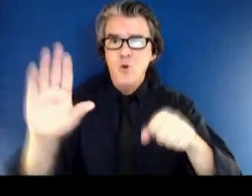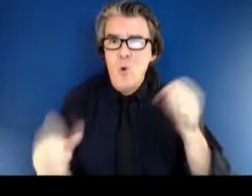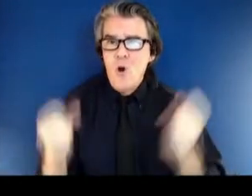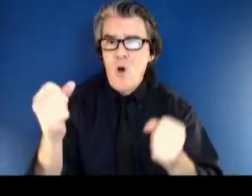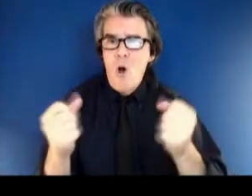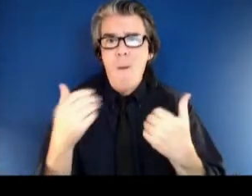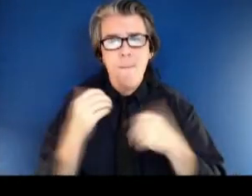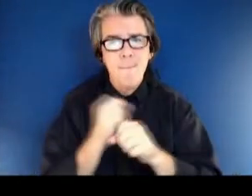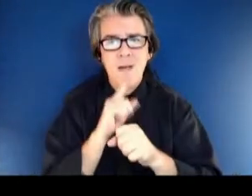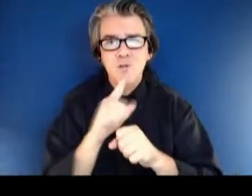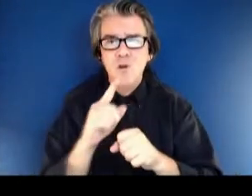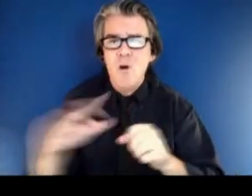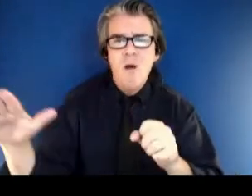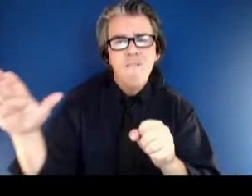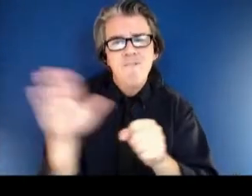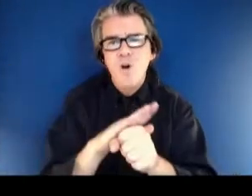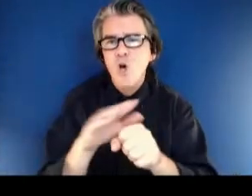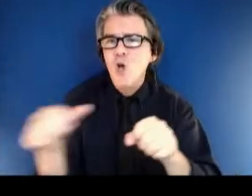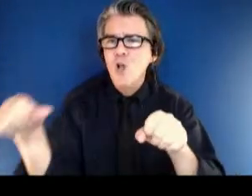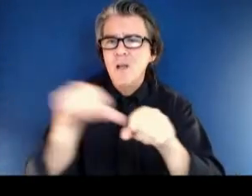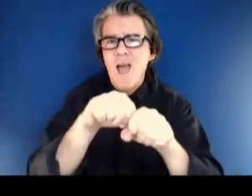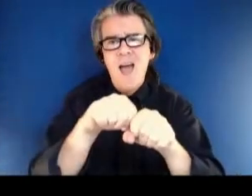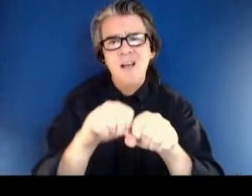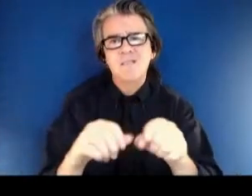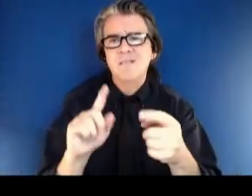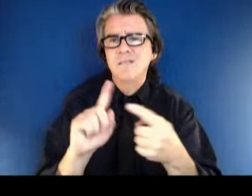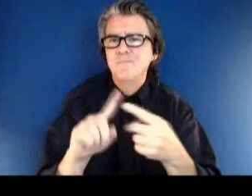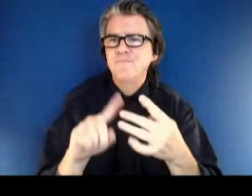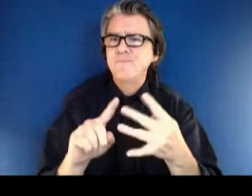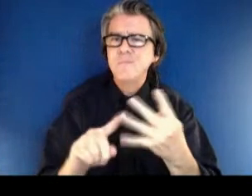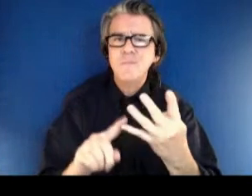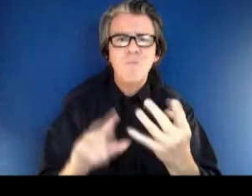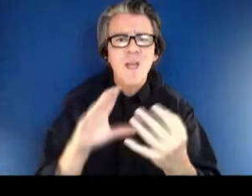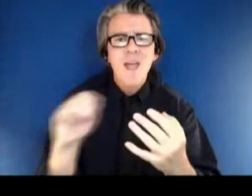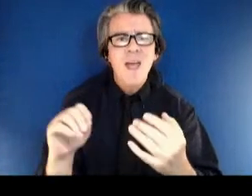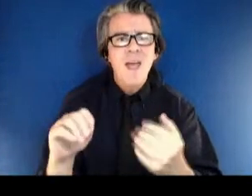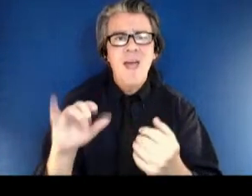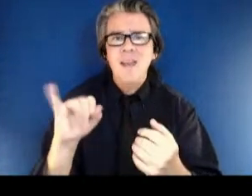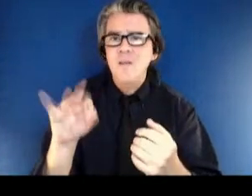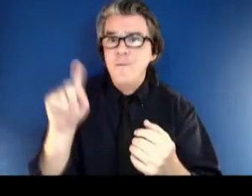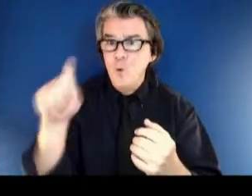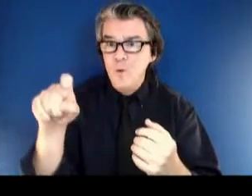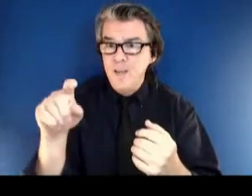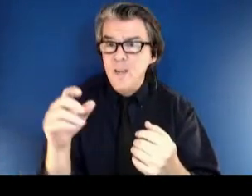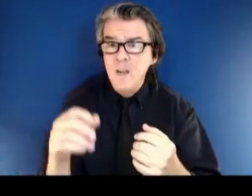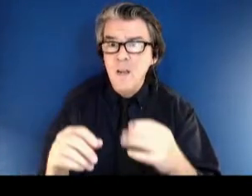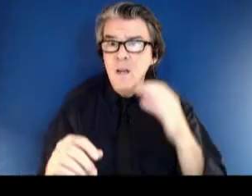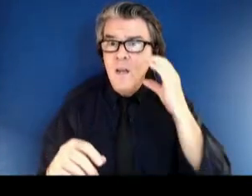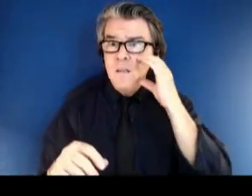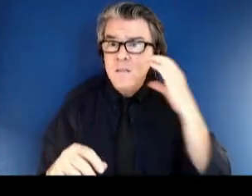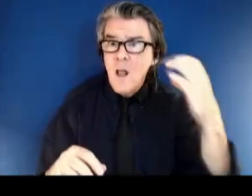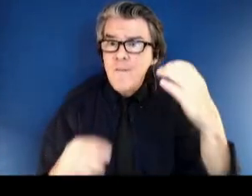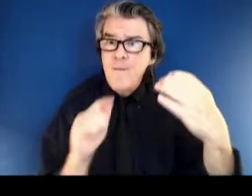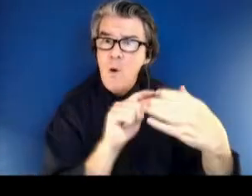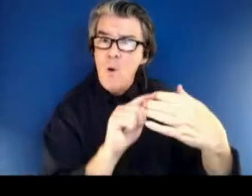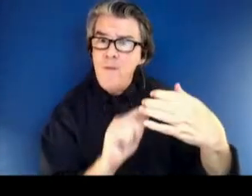charge your phone, identify backup charging methods, keep hard copies of emergency numbers and other important information, and